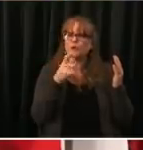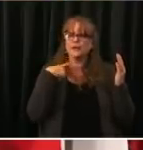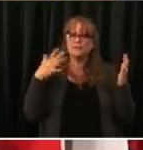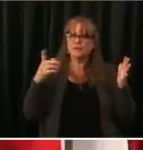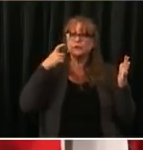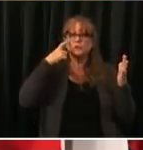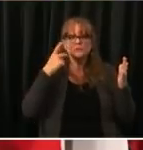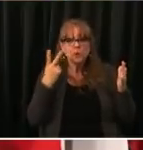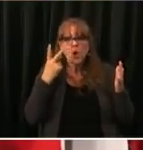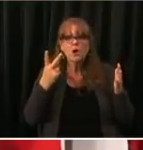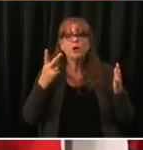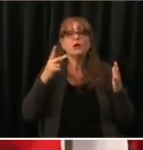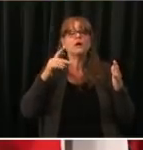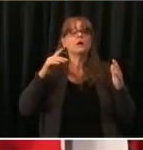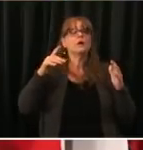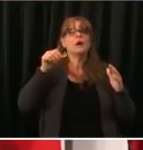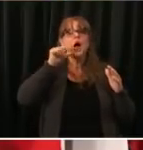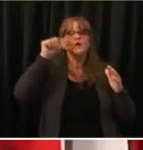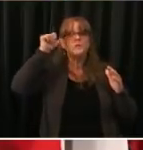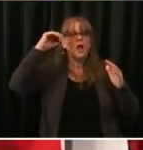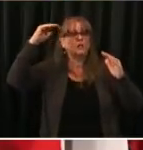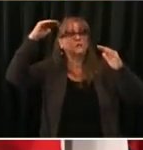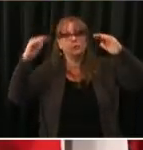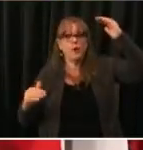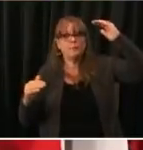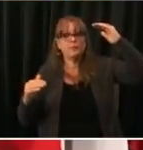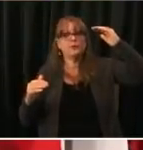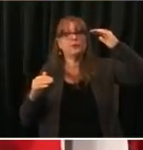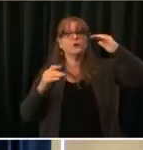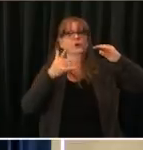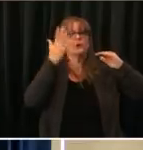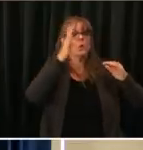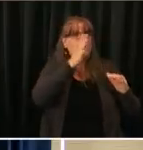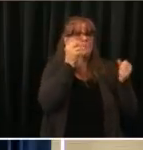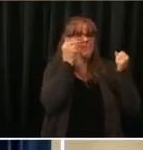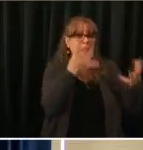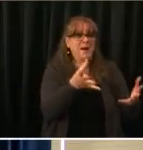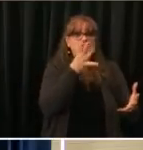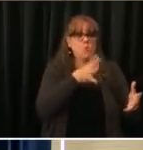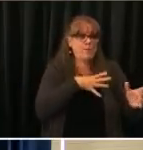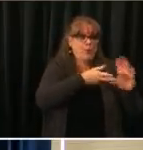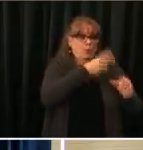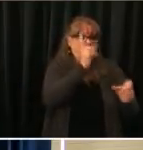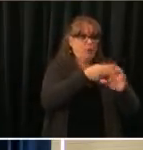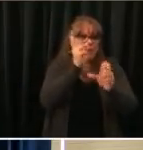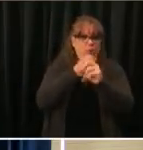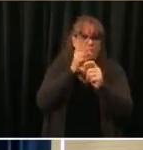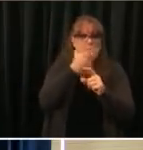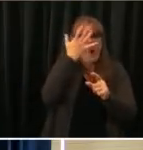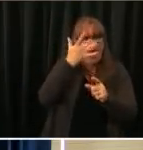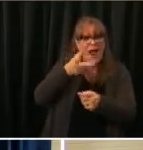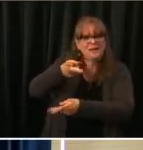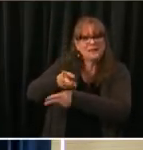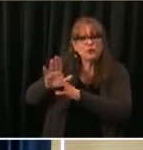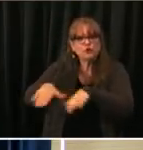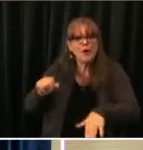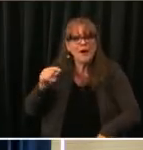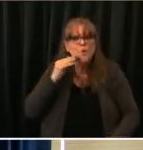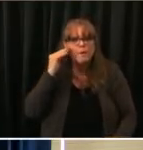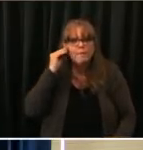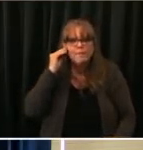have dropped out of the workforce with the lack of in-person education. And last question, do you know or have any idea when